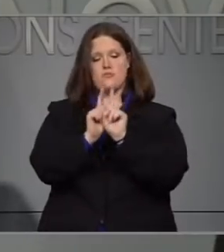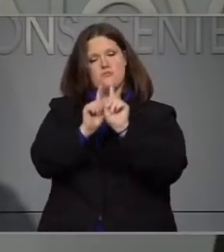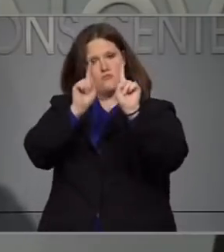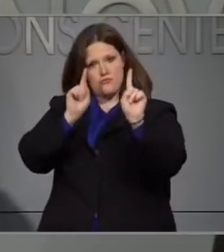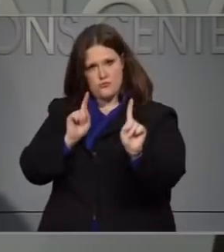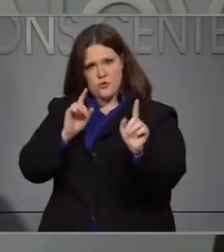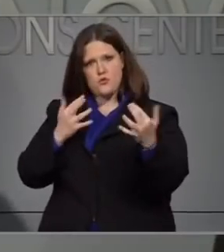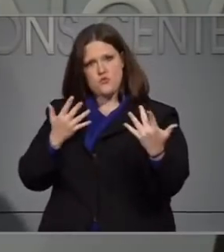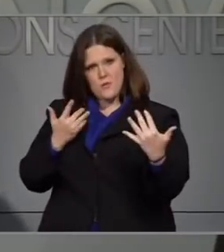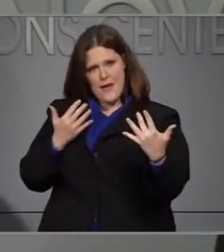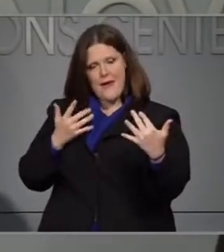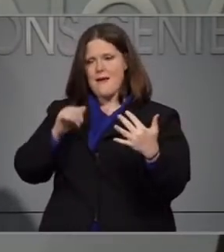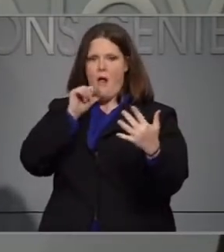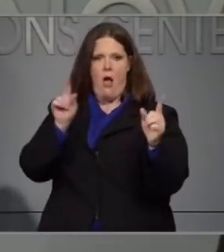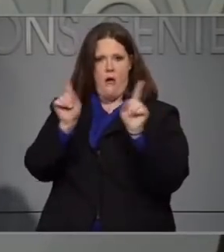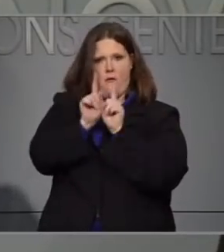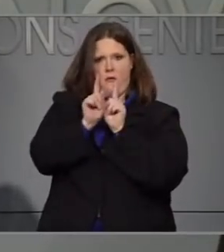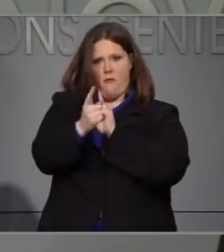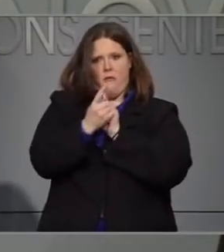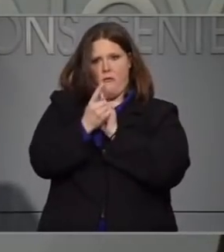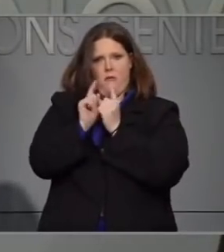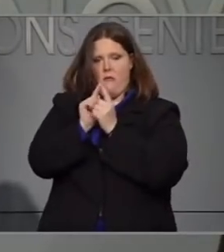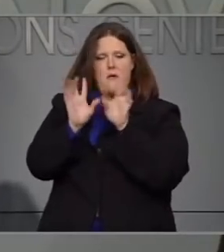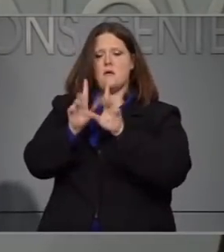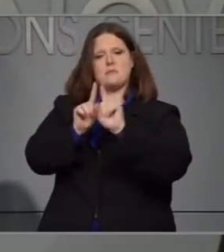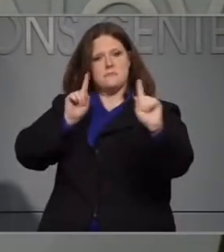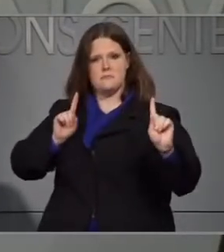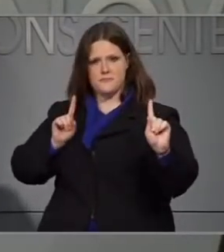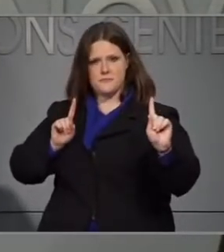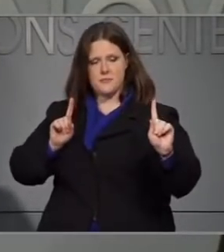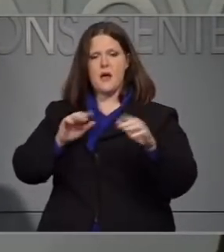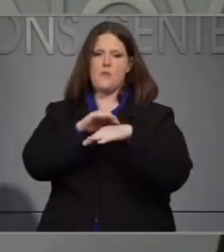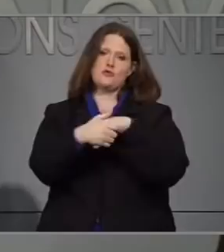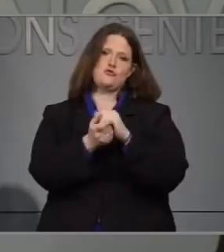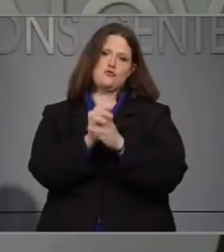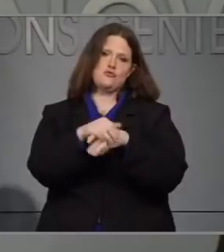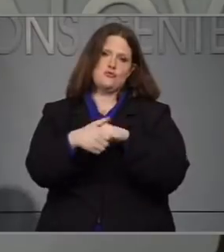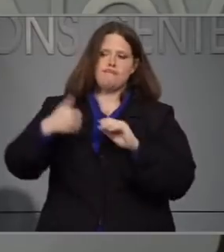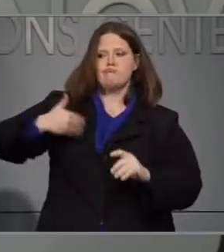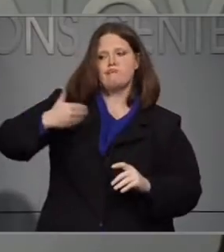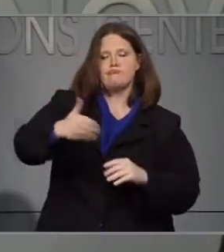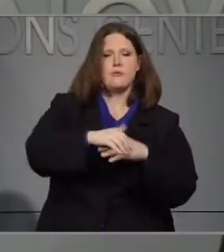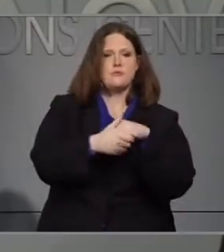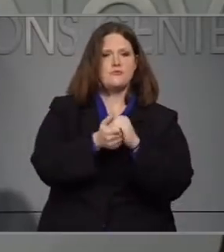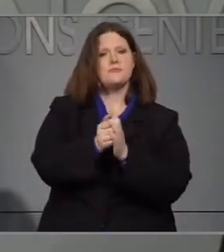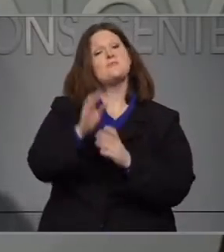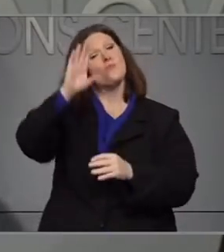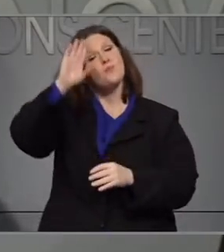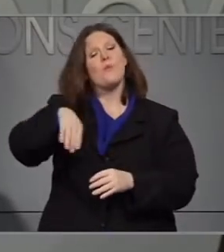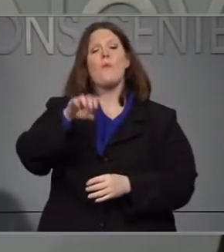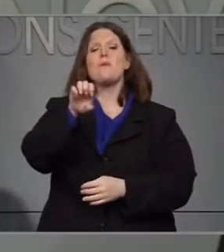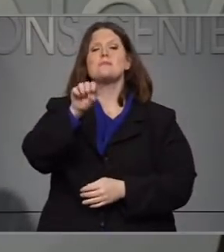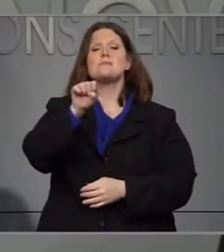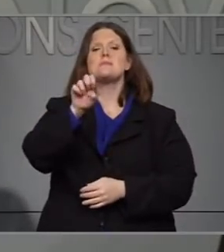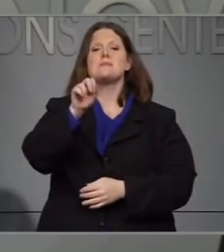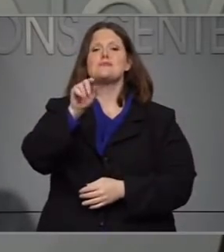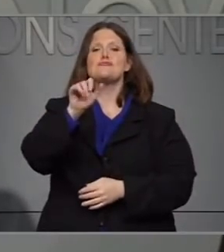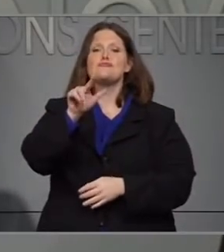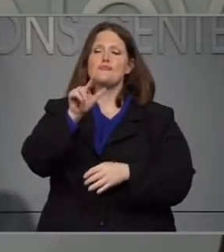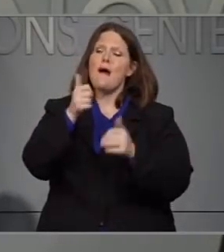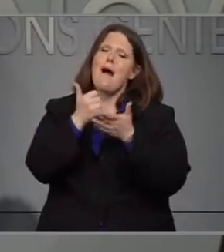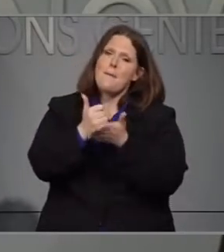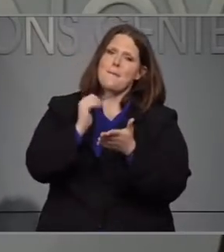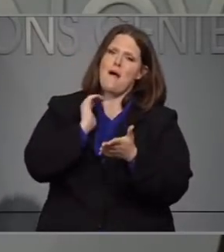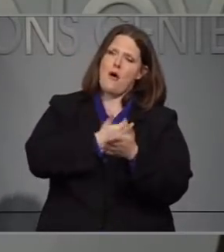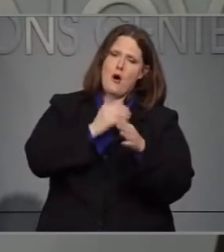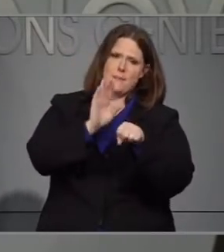washing your hands. We know that many workers work in essential industries that keep our economy going, that they can't social distance. Some